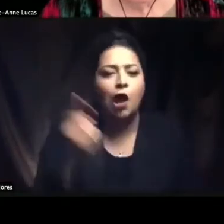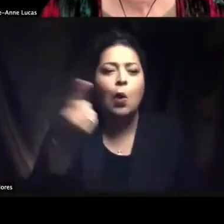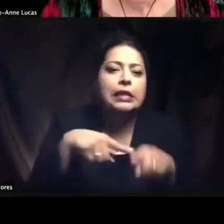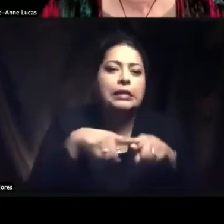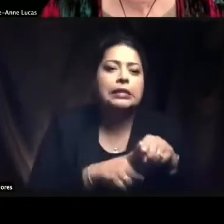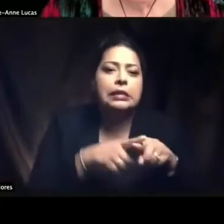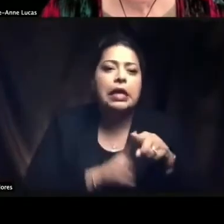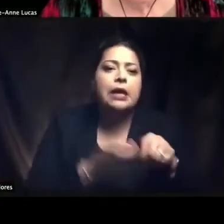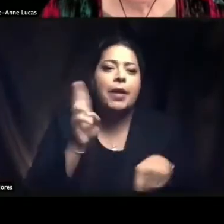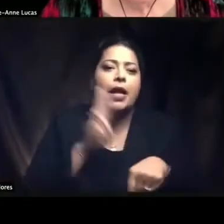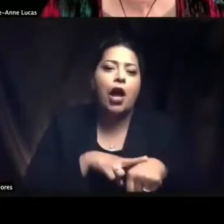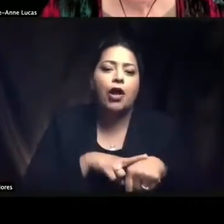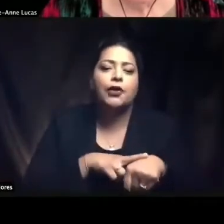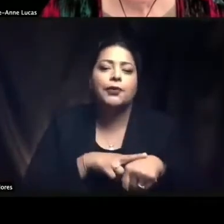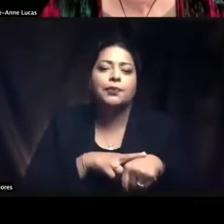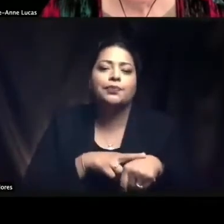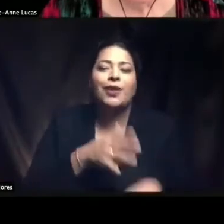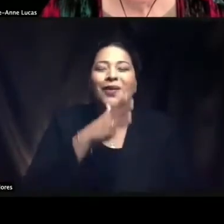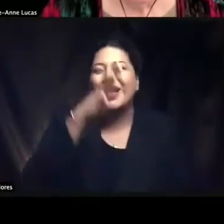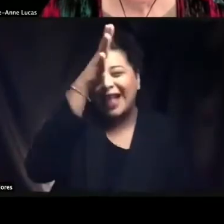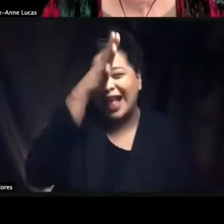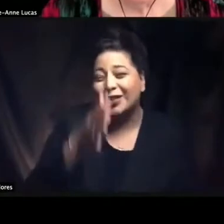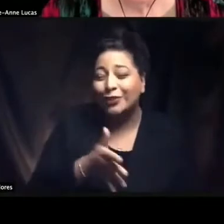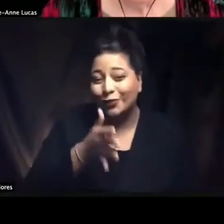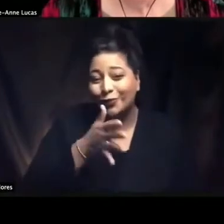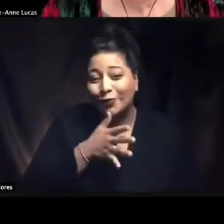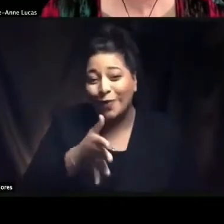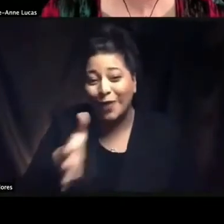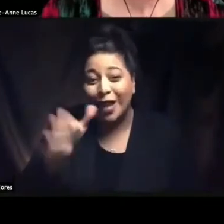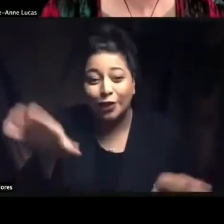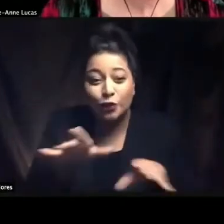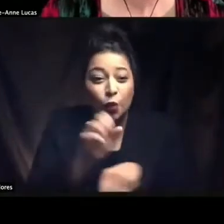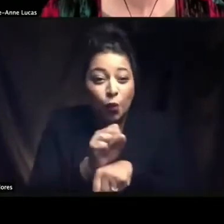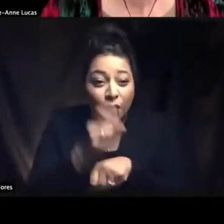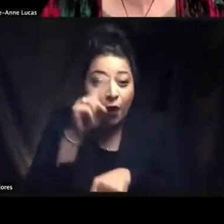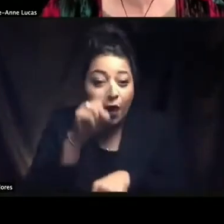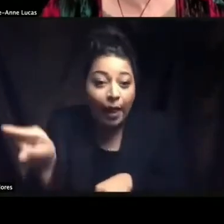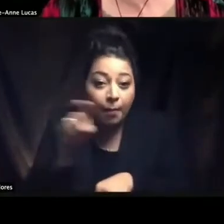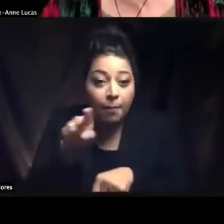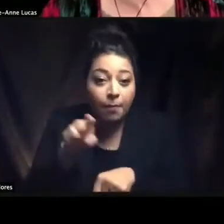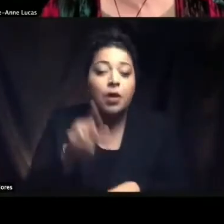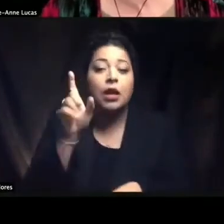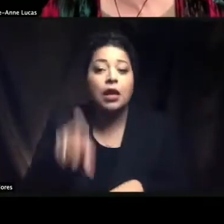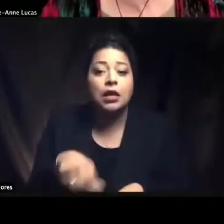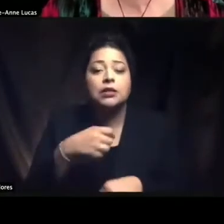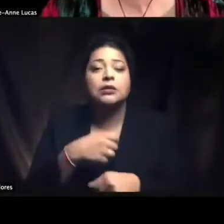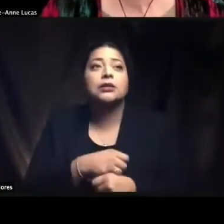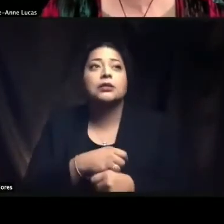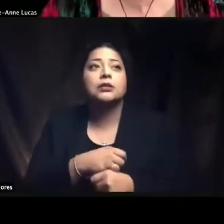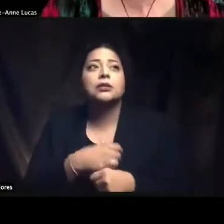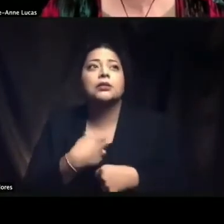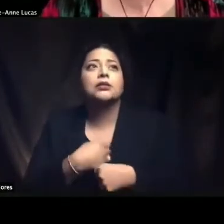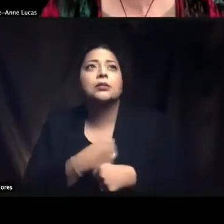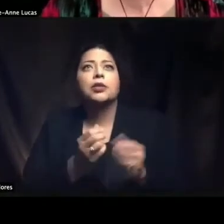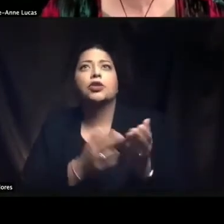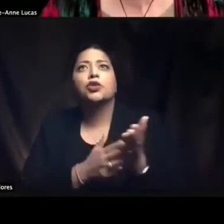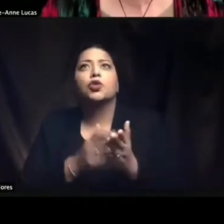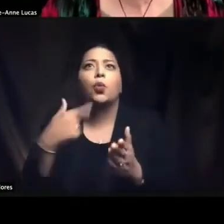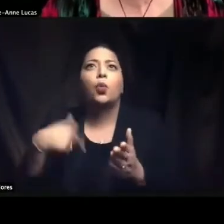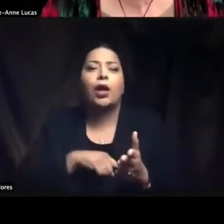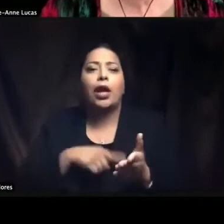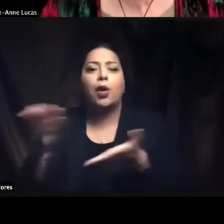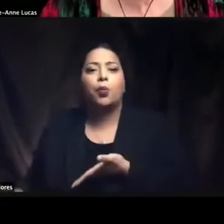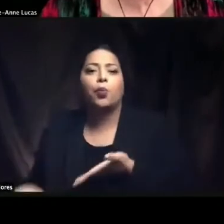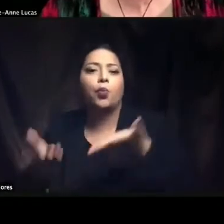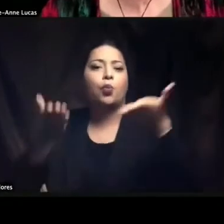on mom or dad or grandma to do this. So one of the things we have to do is make sure we bring it to the people of